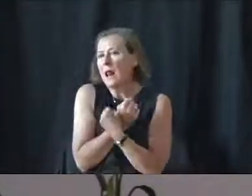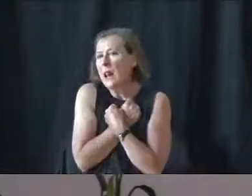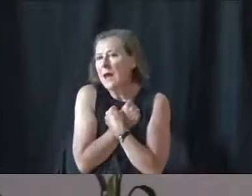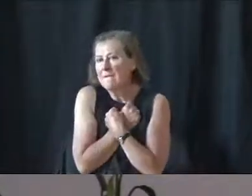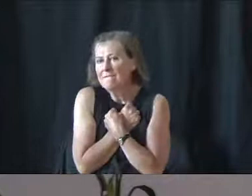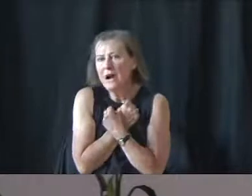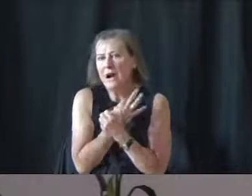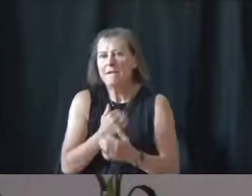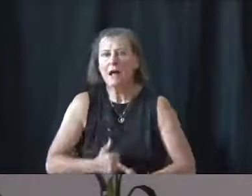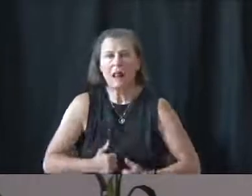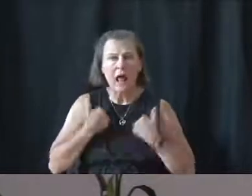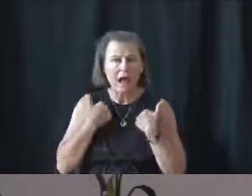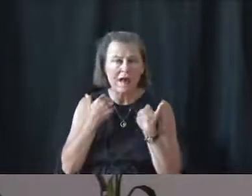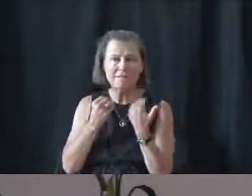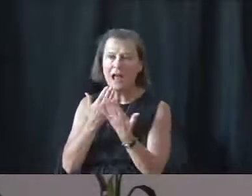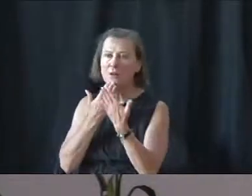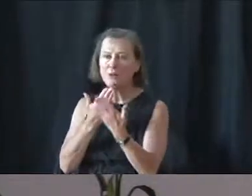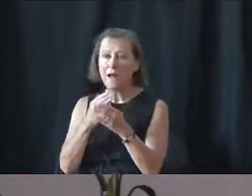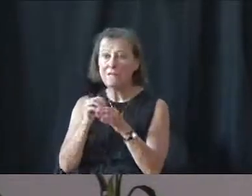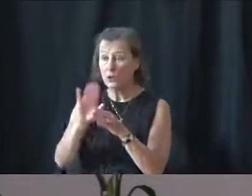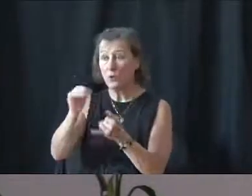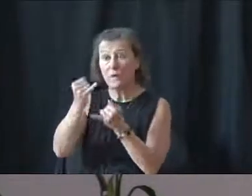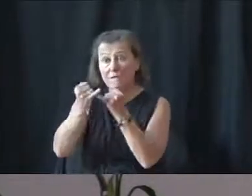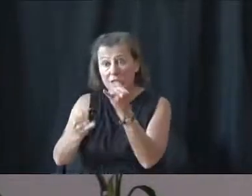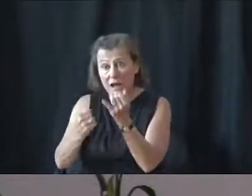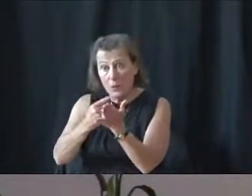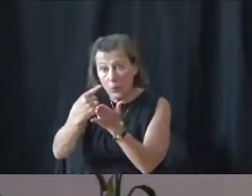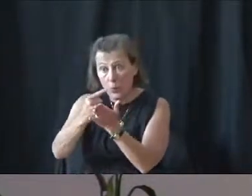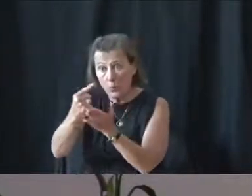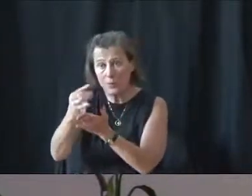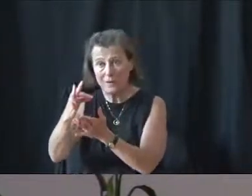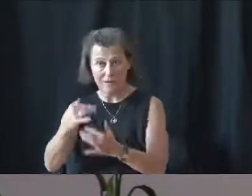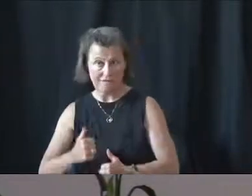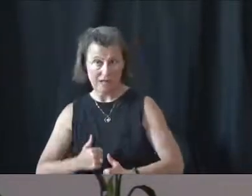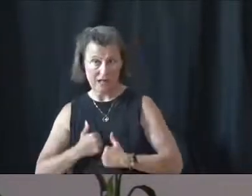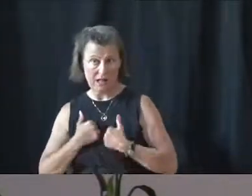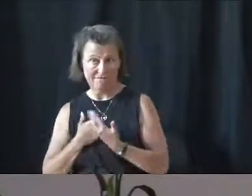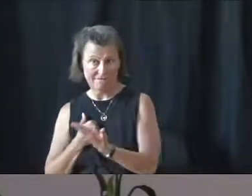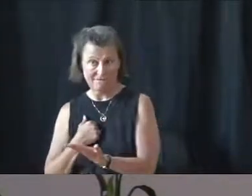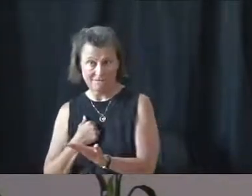gratitude in her final weeks of life.